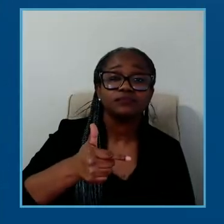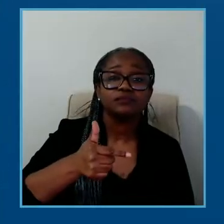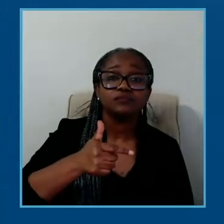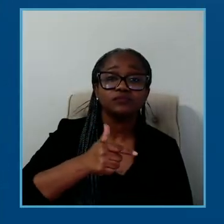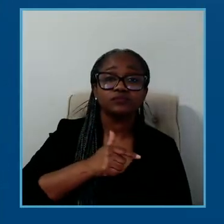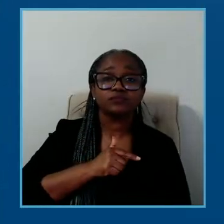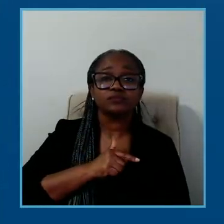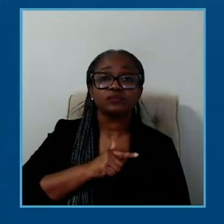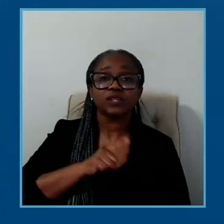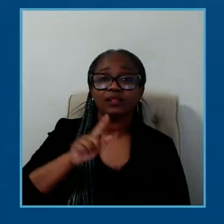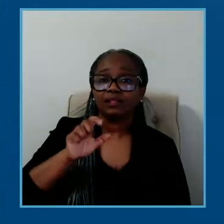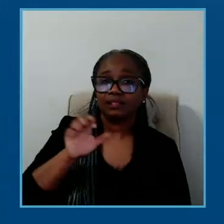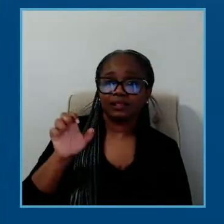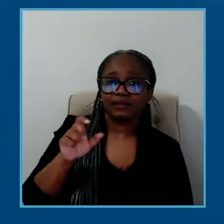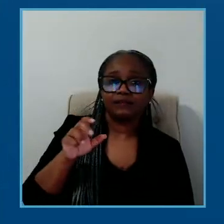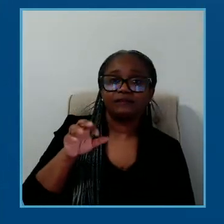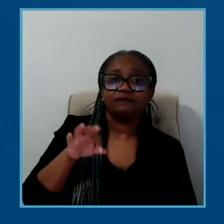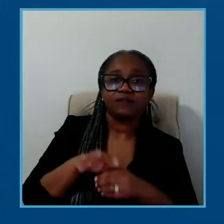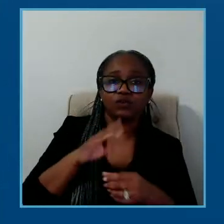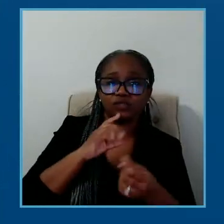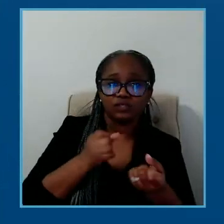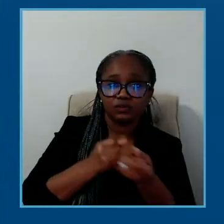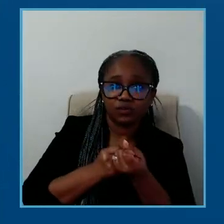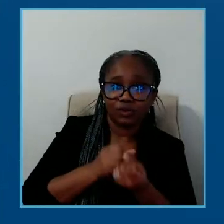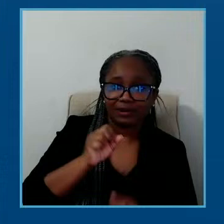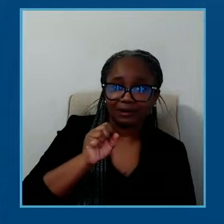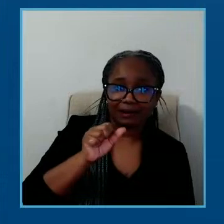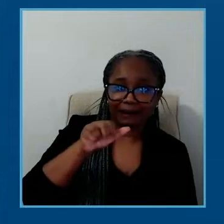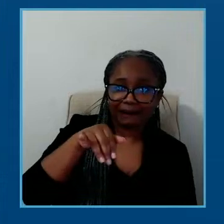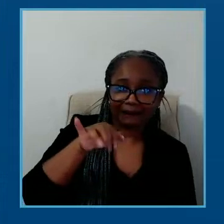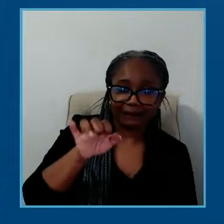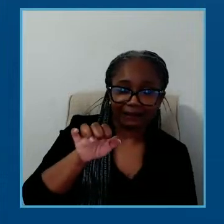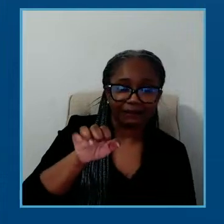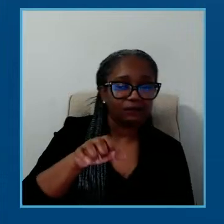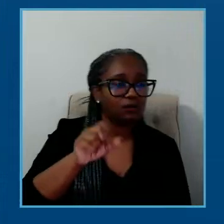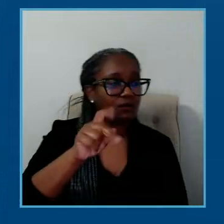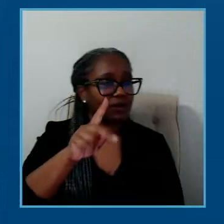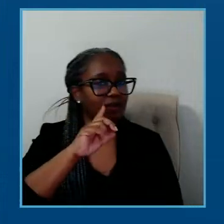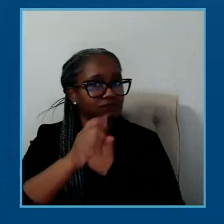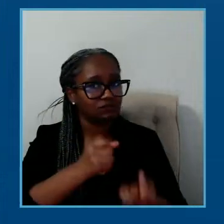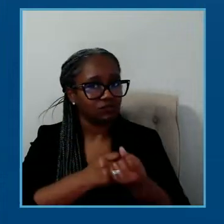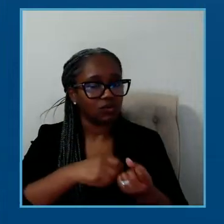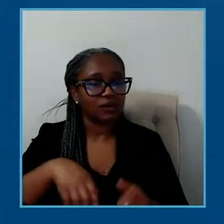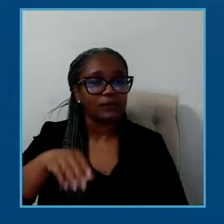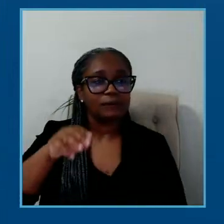Mr. Lee votes aye. Mr. Lee votes for. Ms. Leong Hong?